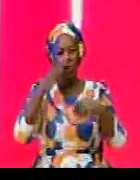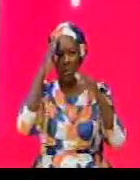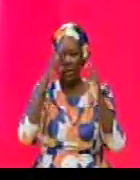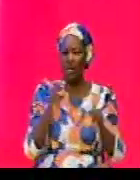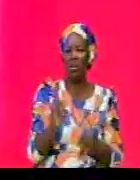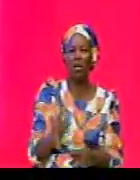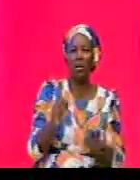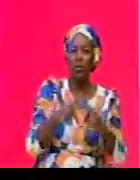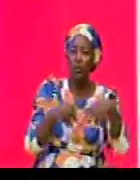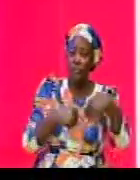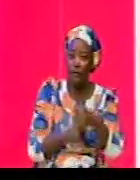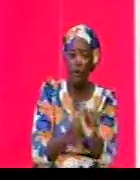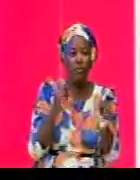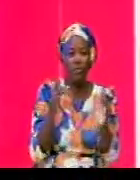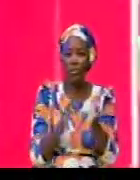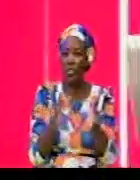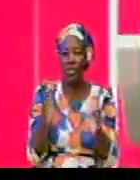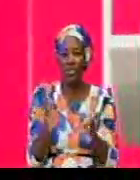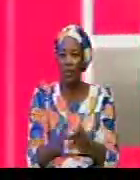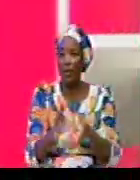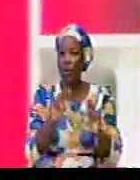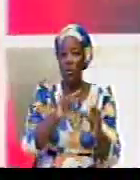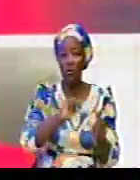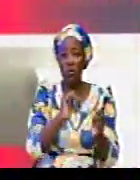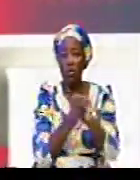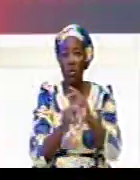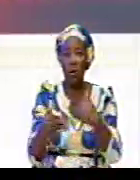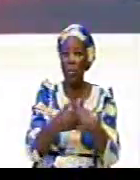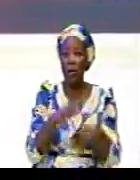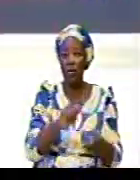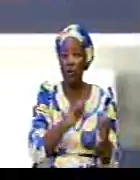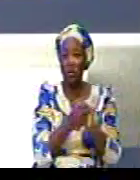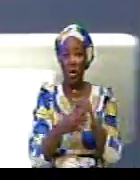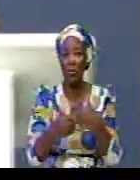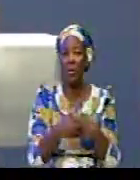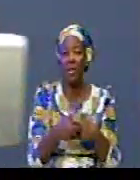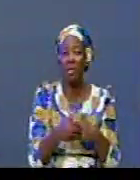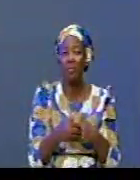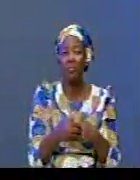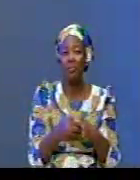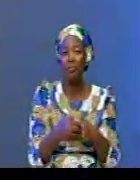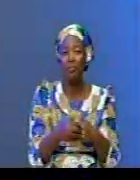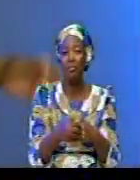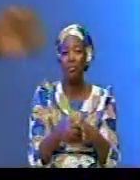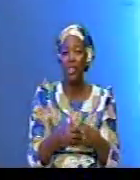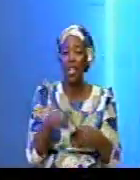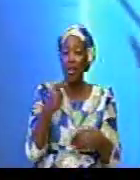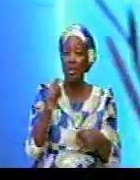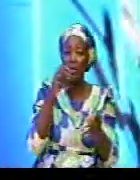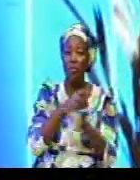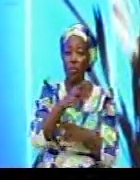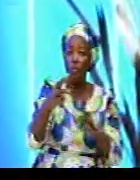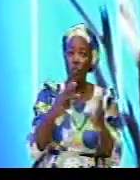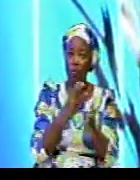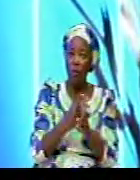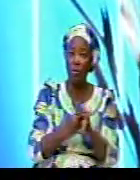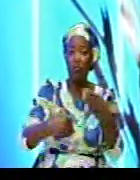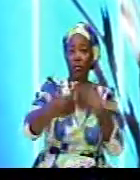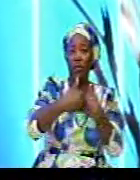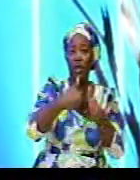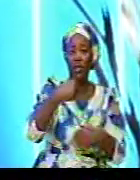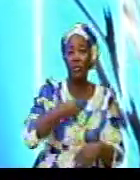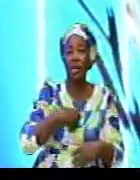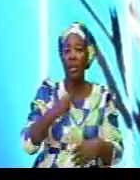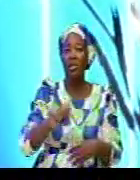You've taken a decision, I've decided to follow Jesus. No turning back, no